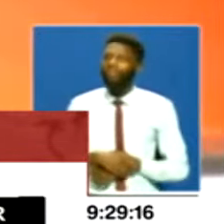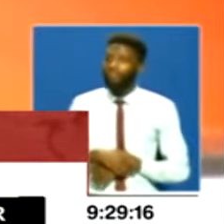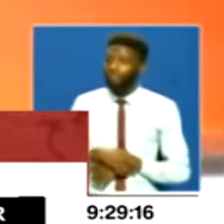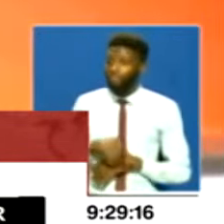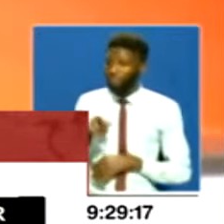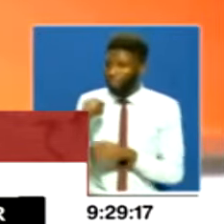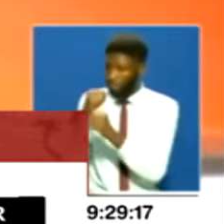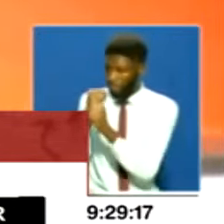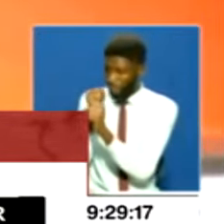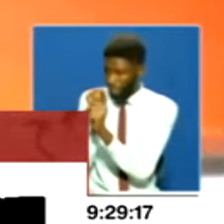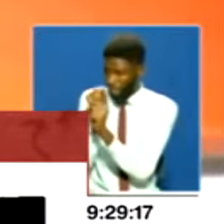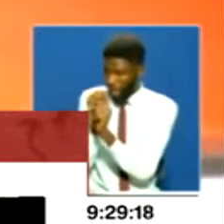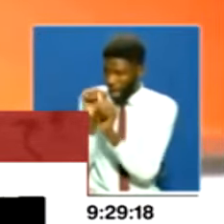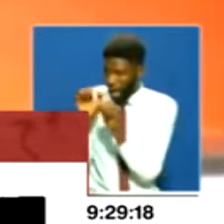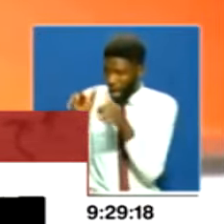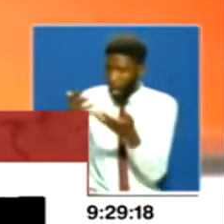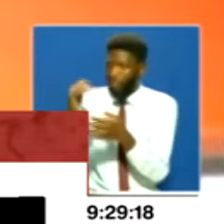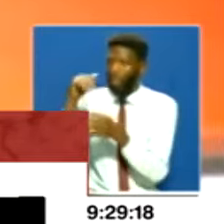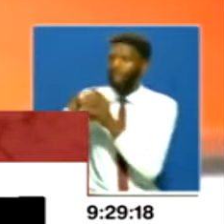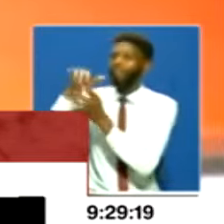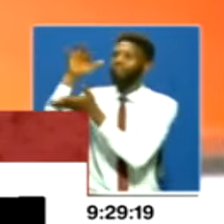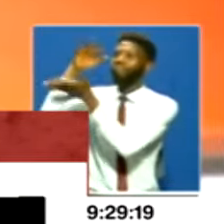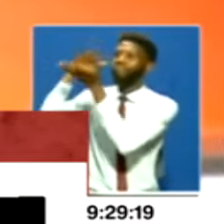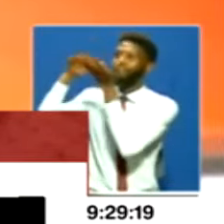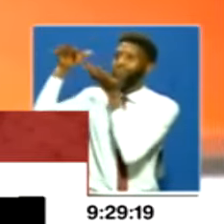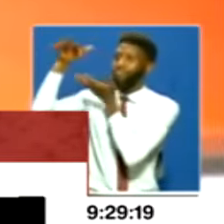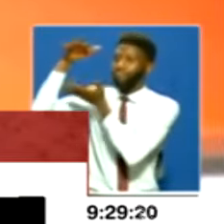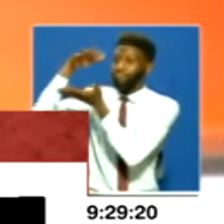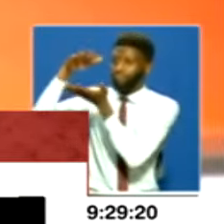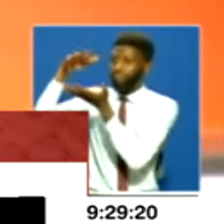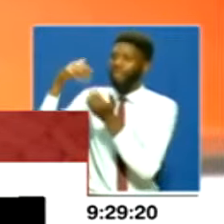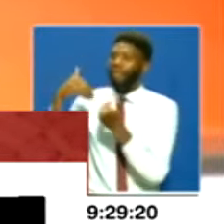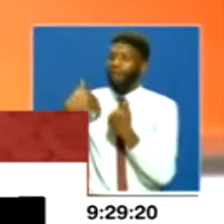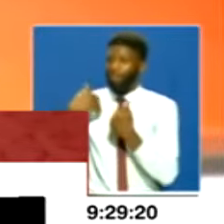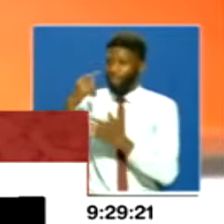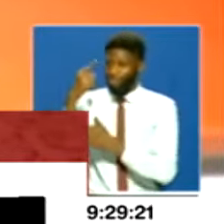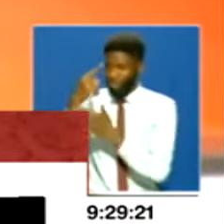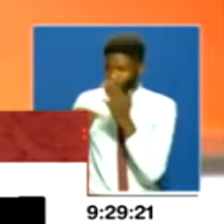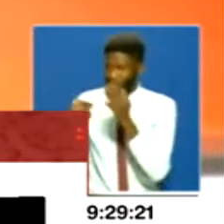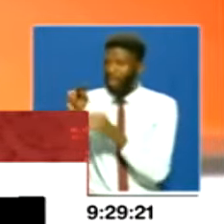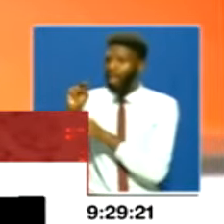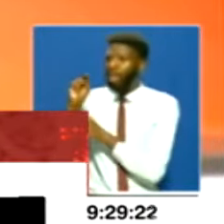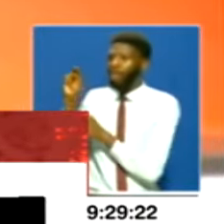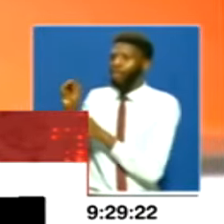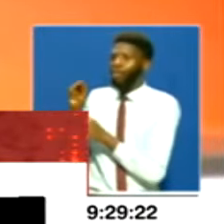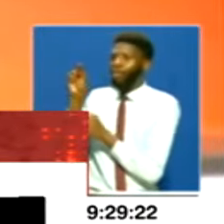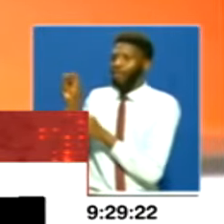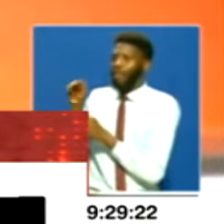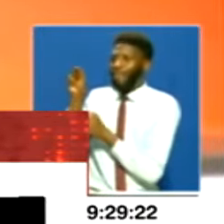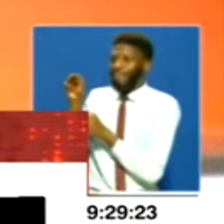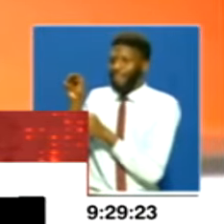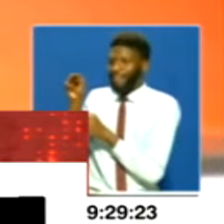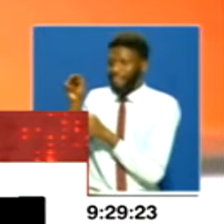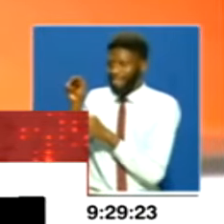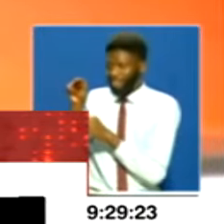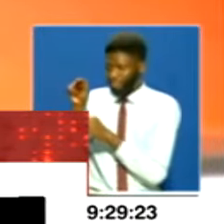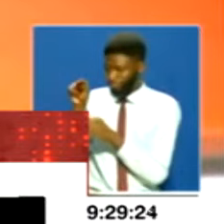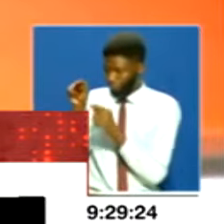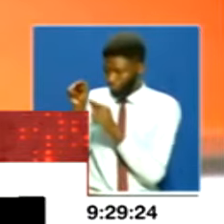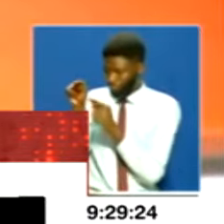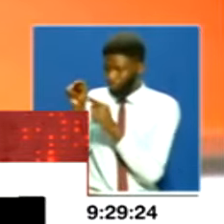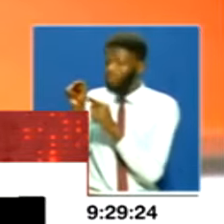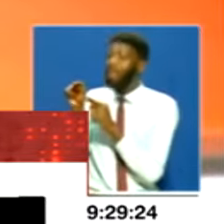made in the atmosphere, okay? You've got a nuclear. A nuclear is that something that is in the middle, where the water